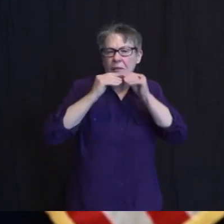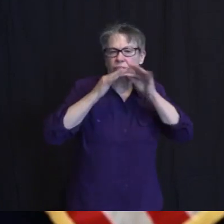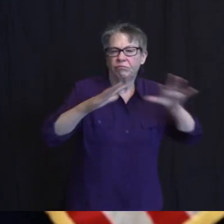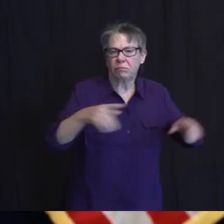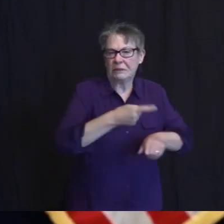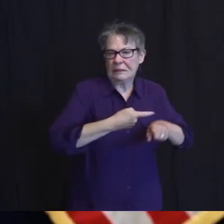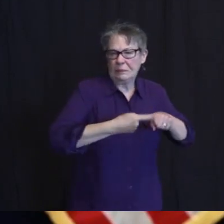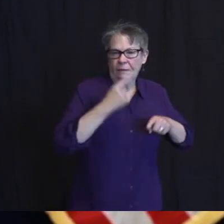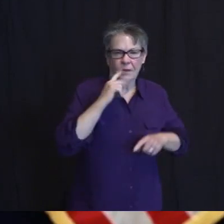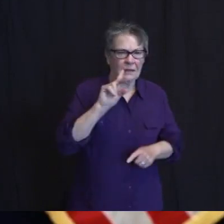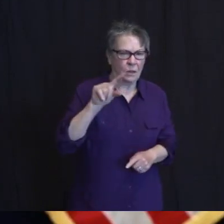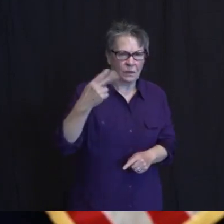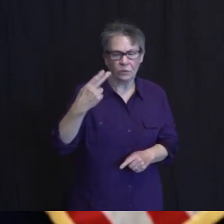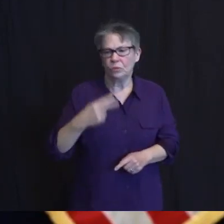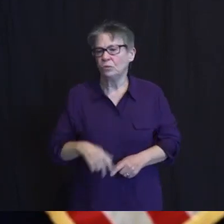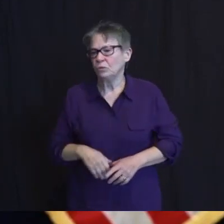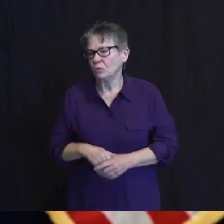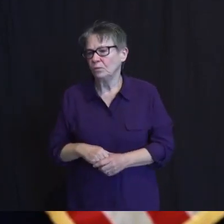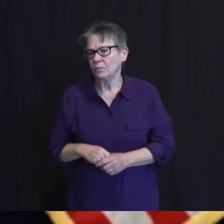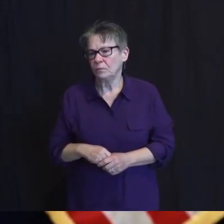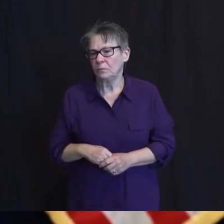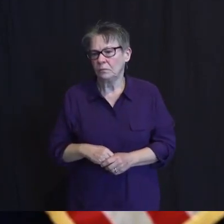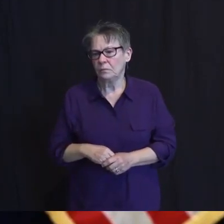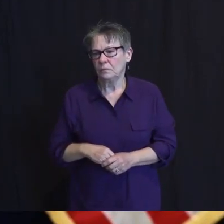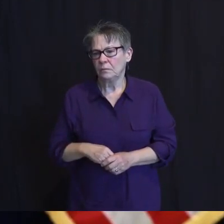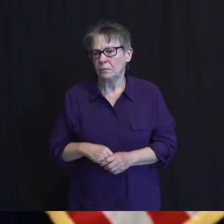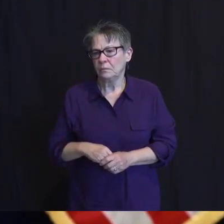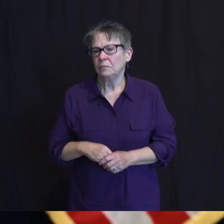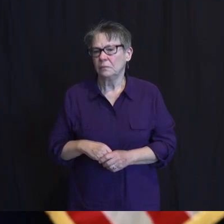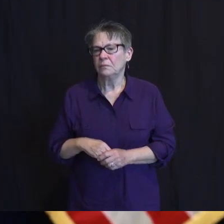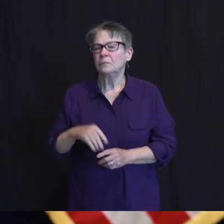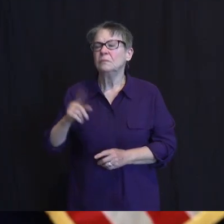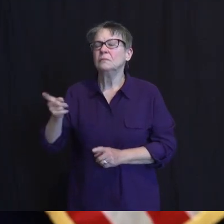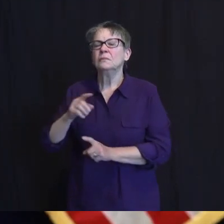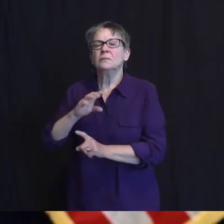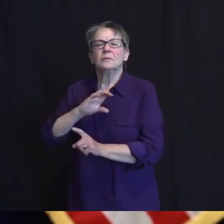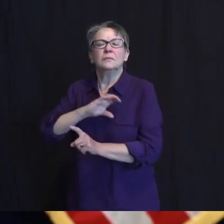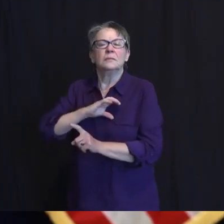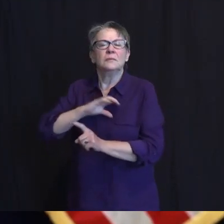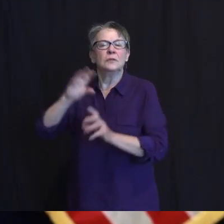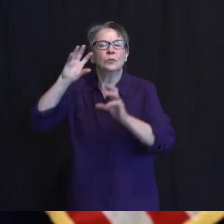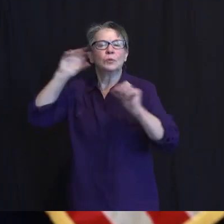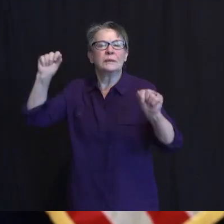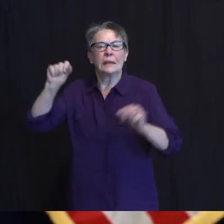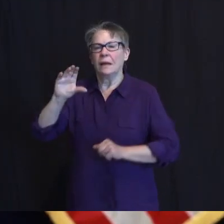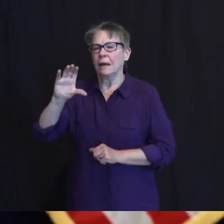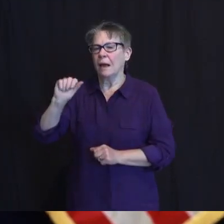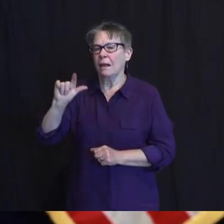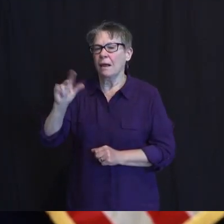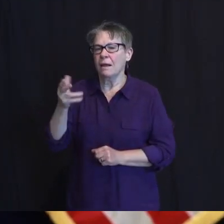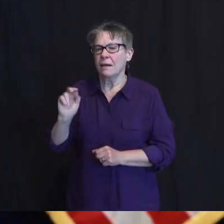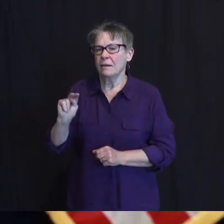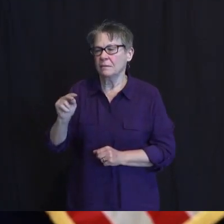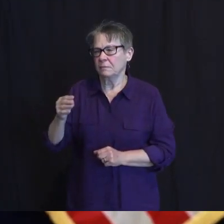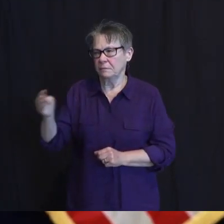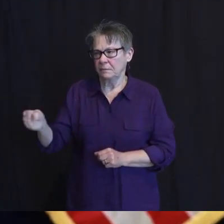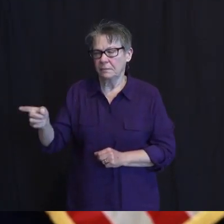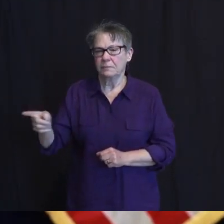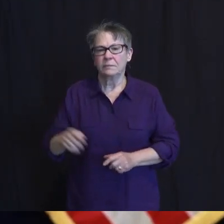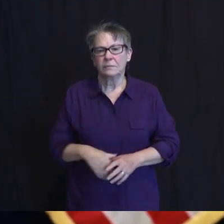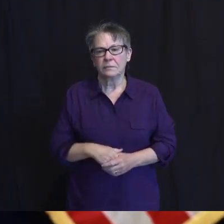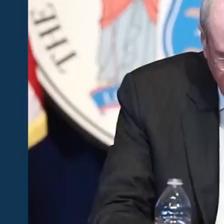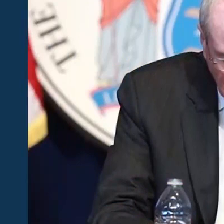Homeland Security and Preparedness, Jared Maples, is with us. Deputy Counsel Paramel Garg to answer questions. Again, thank you for your patience today.